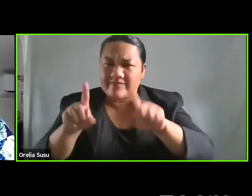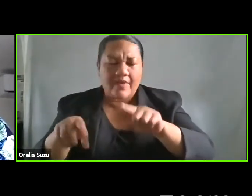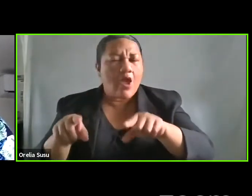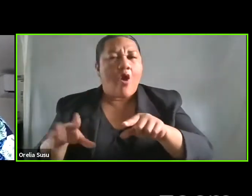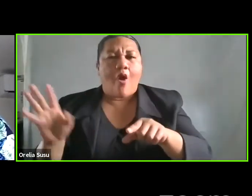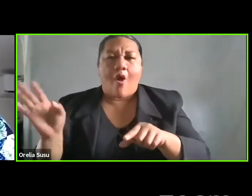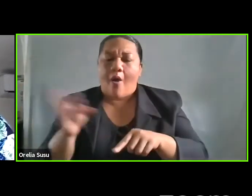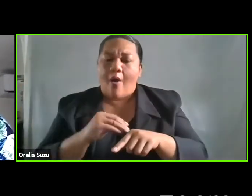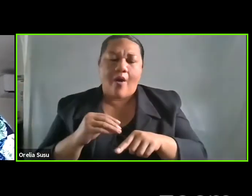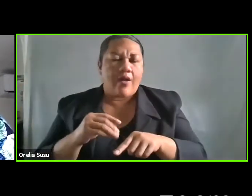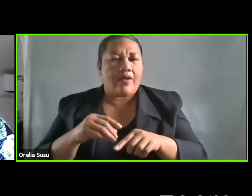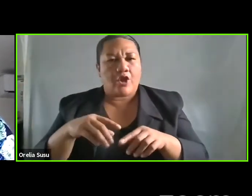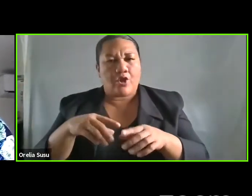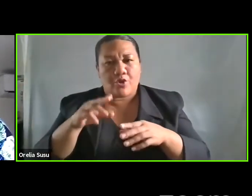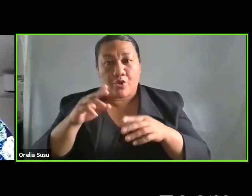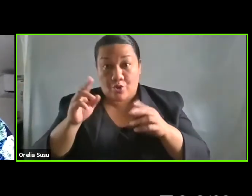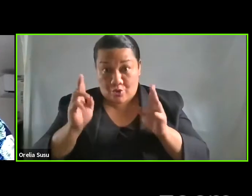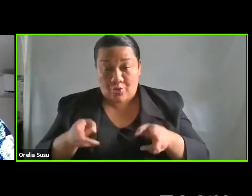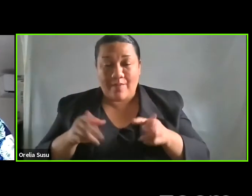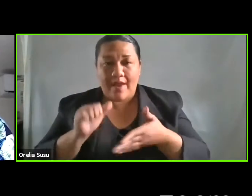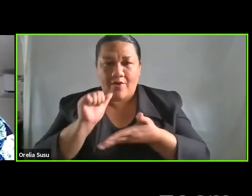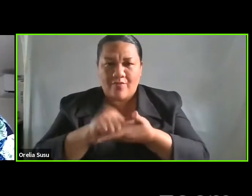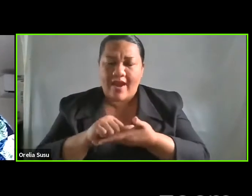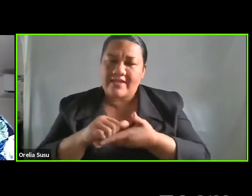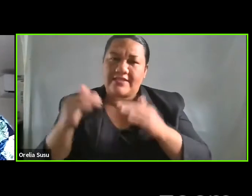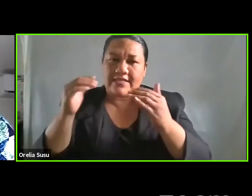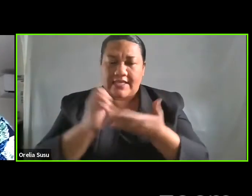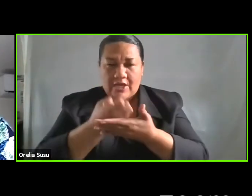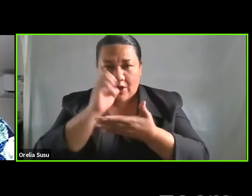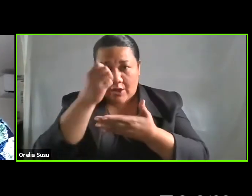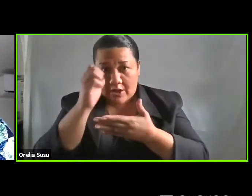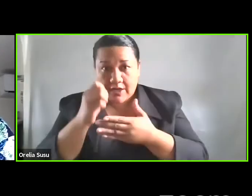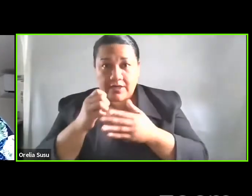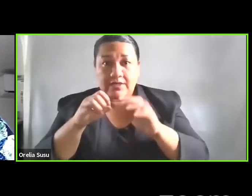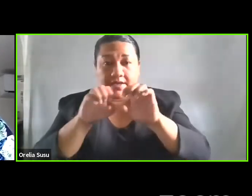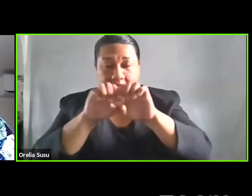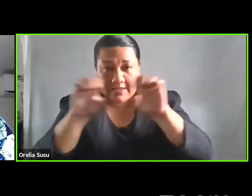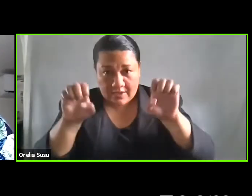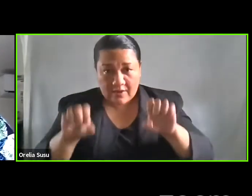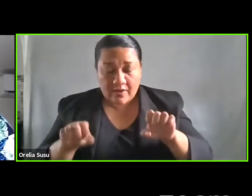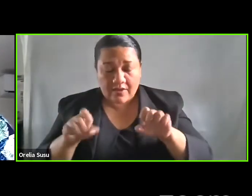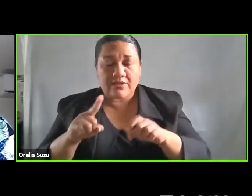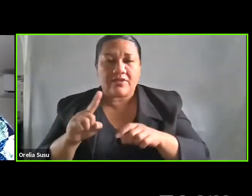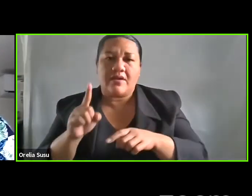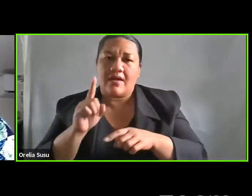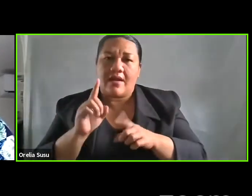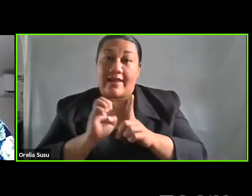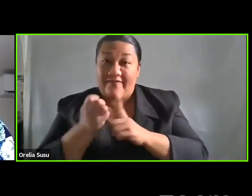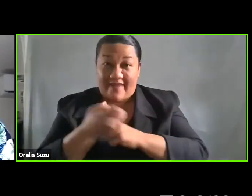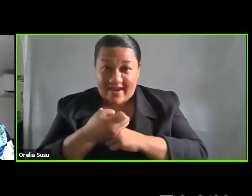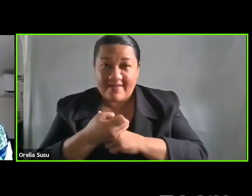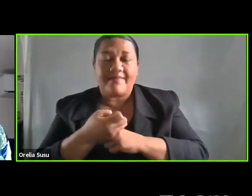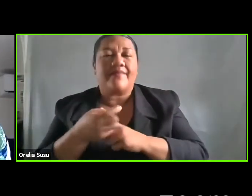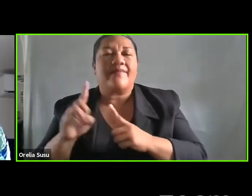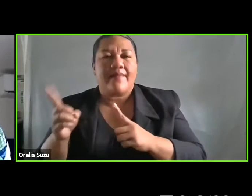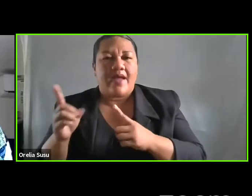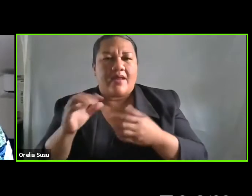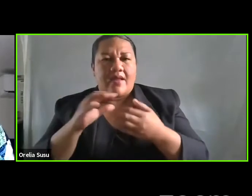climate and ecological justice and sexual and gender justice. This South feminist collective